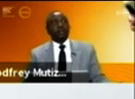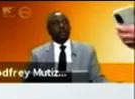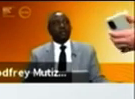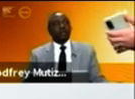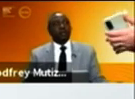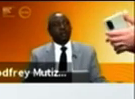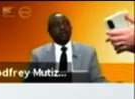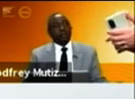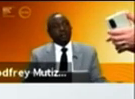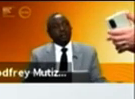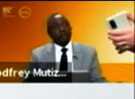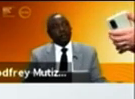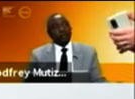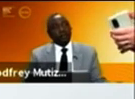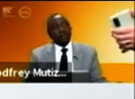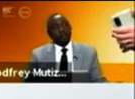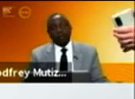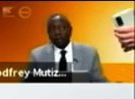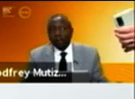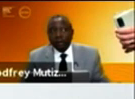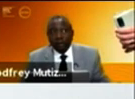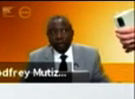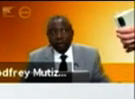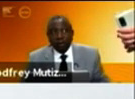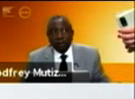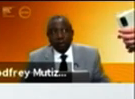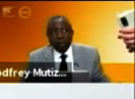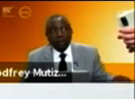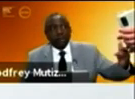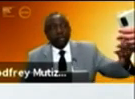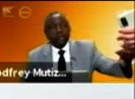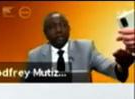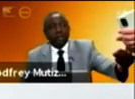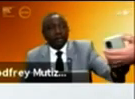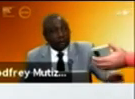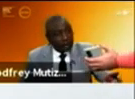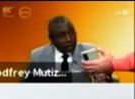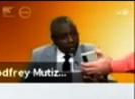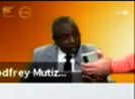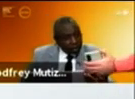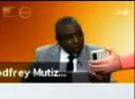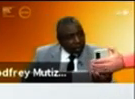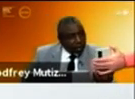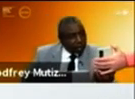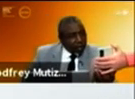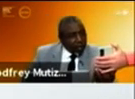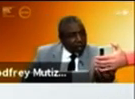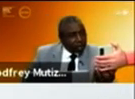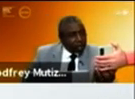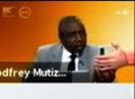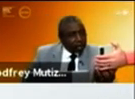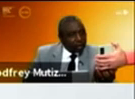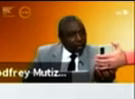agenda to support research and innovation becomes very critical, especially for our countries